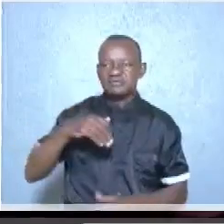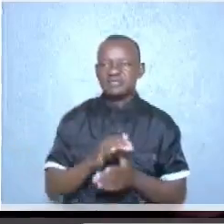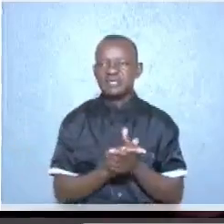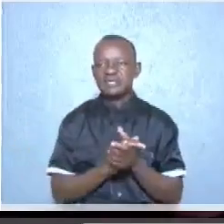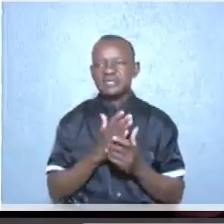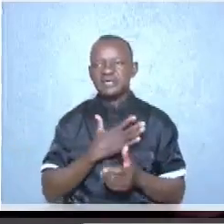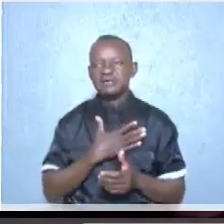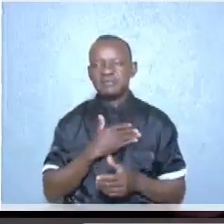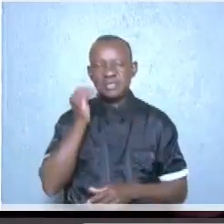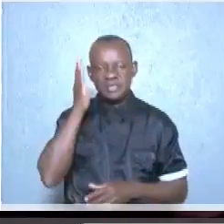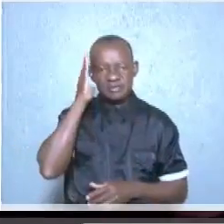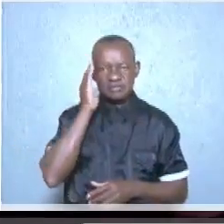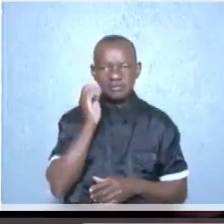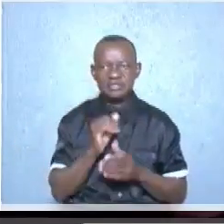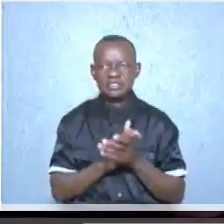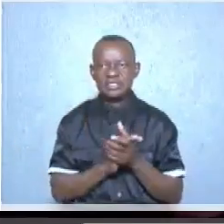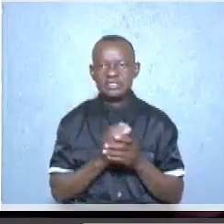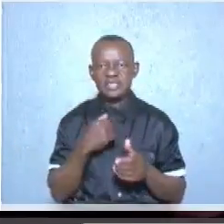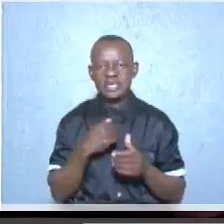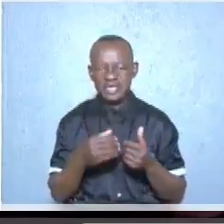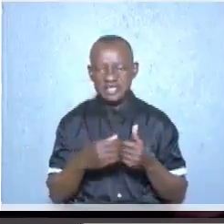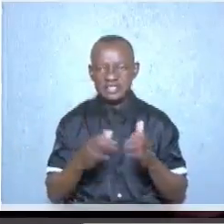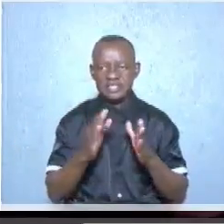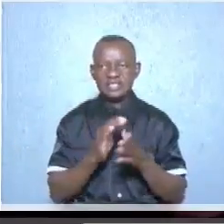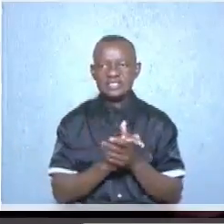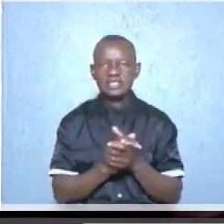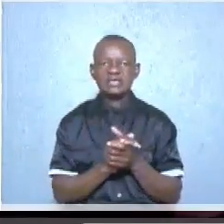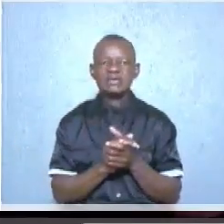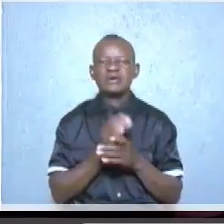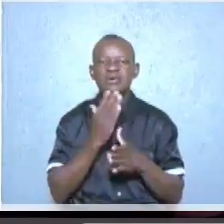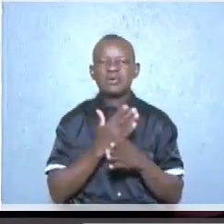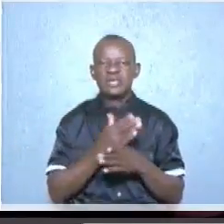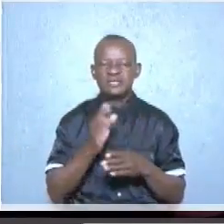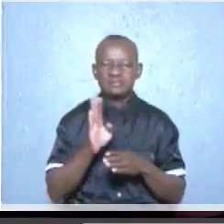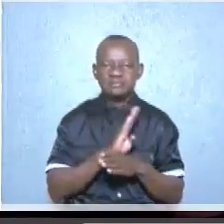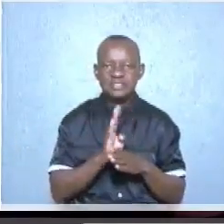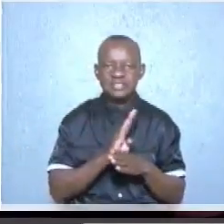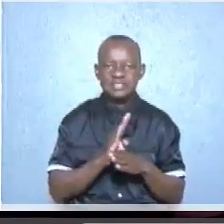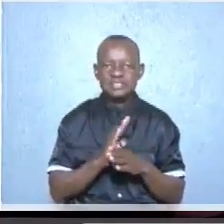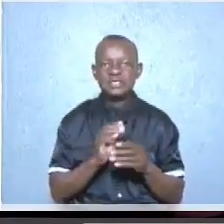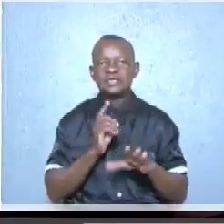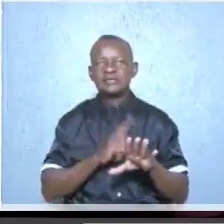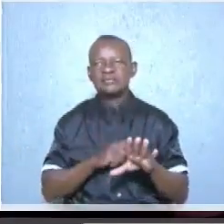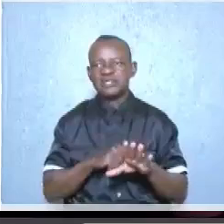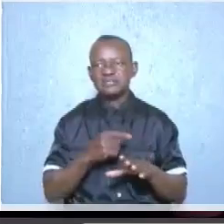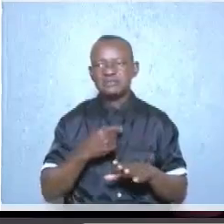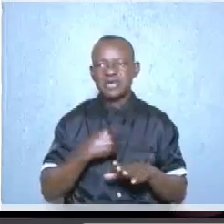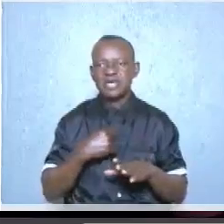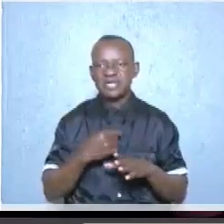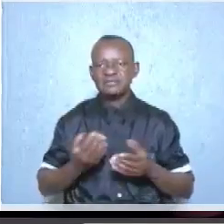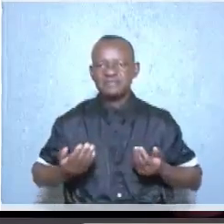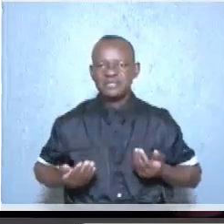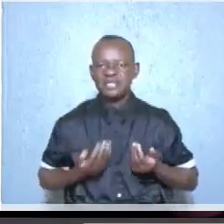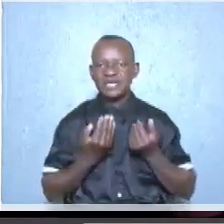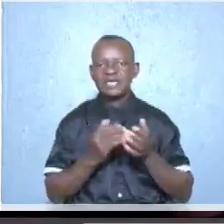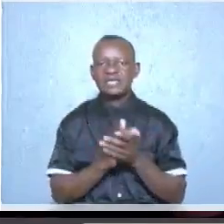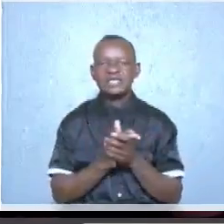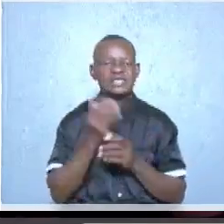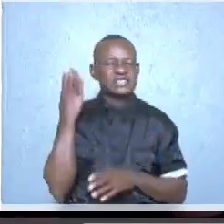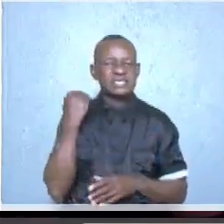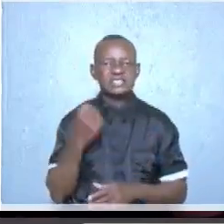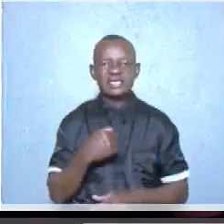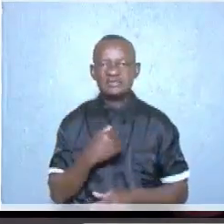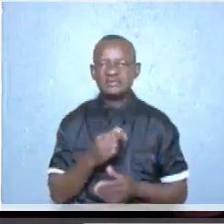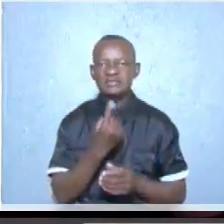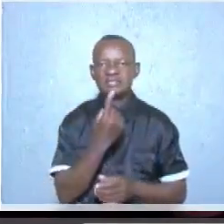enough to start at a very young age doing business in Namibia from the age of 12, meaning it's in the